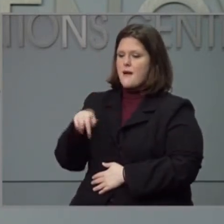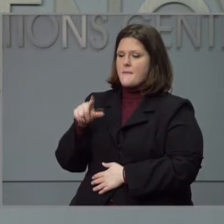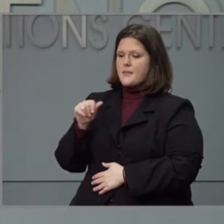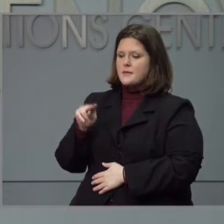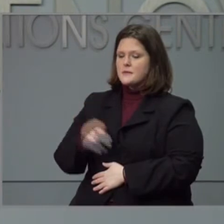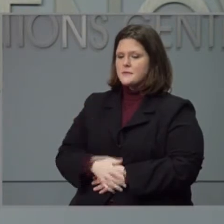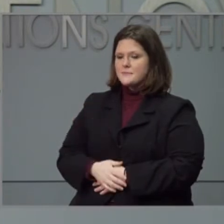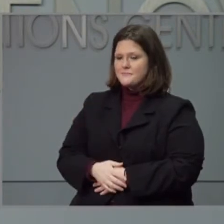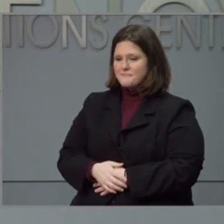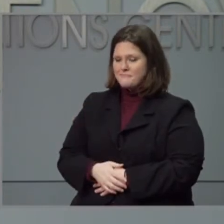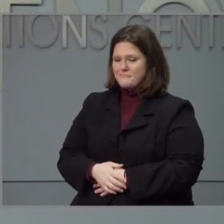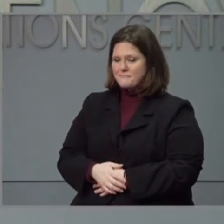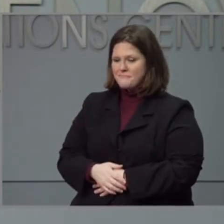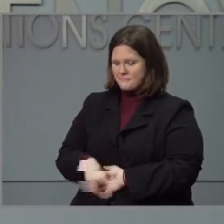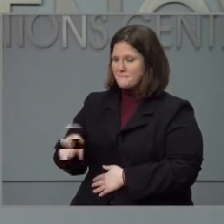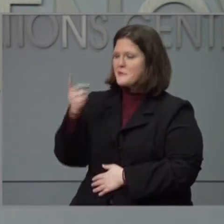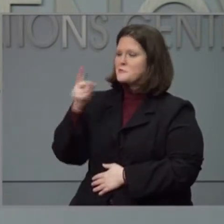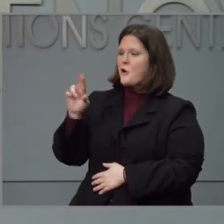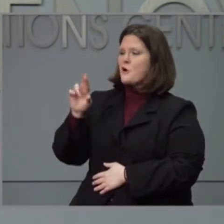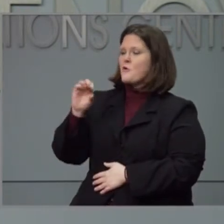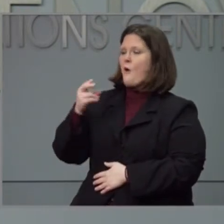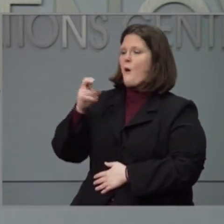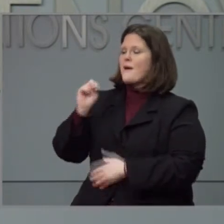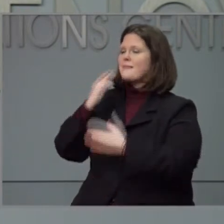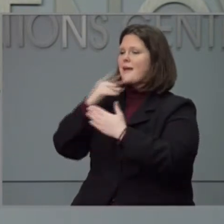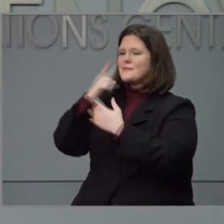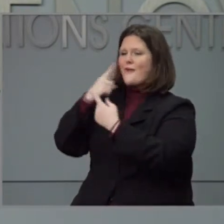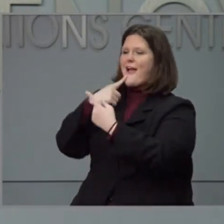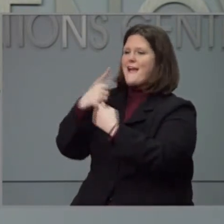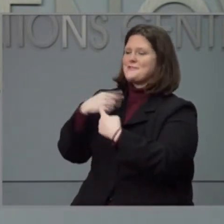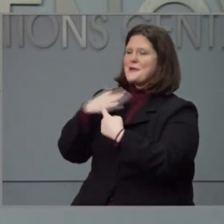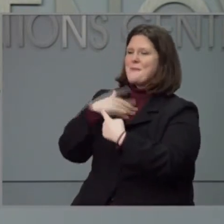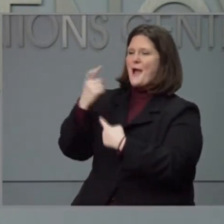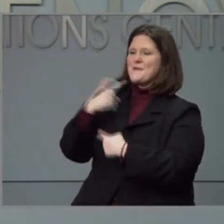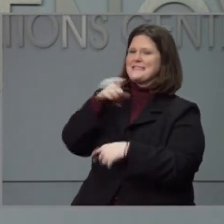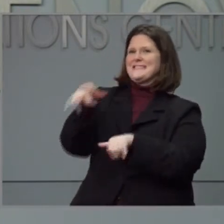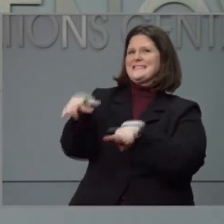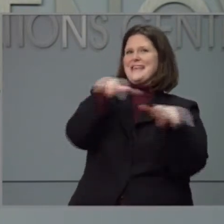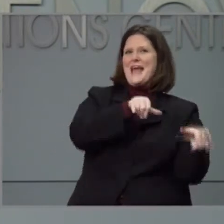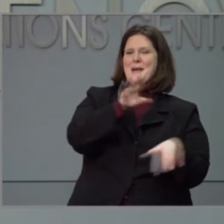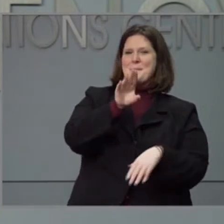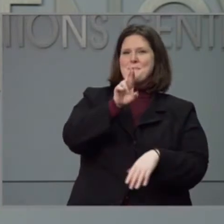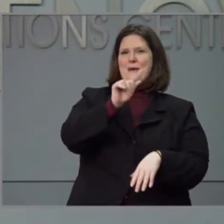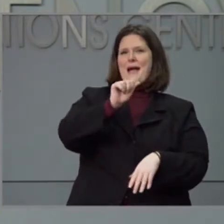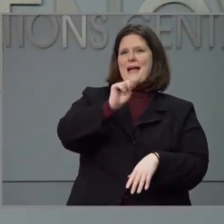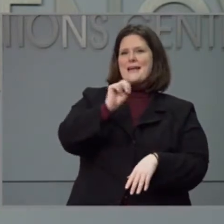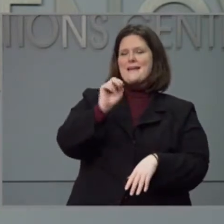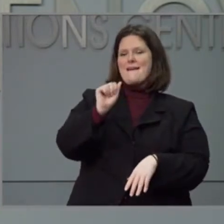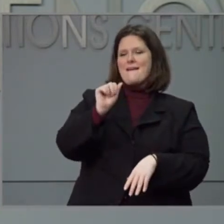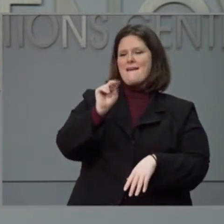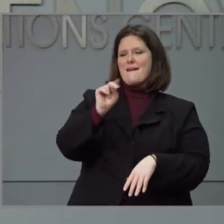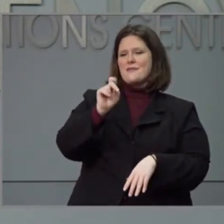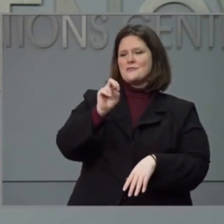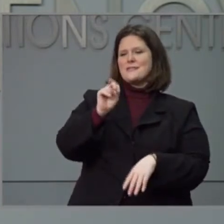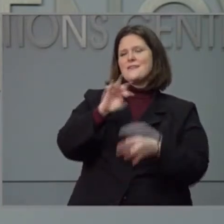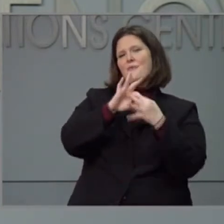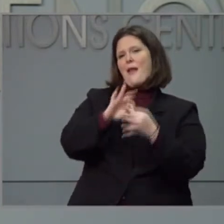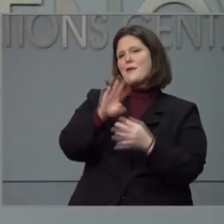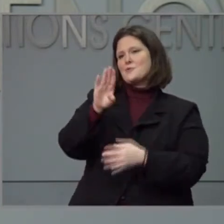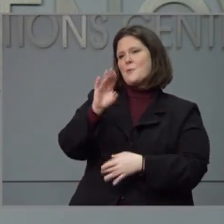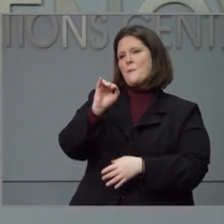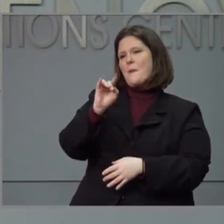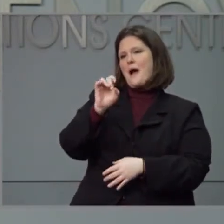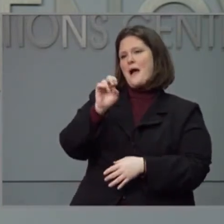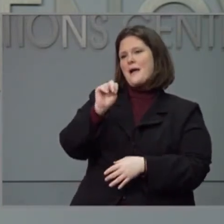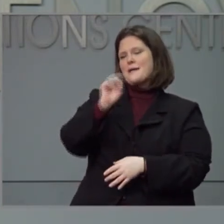Dr. Cohen, appreciate you also answering the question from my colleague Brian Anderson, taking one for the team about hearing from the Biden